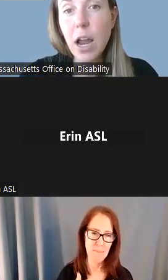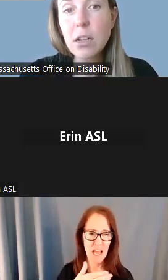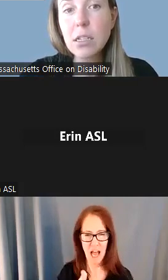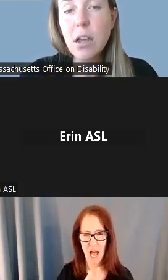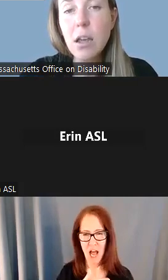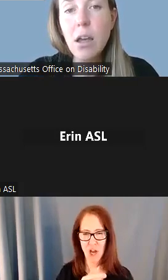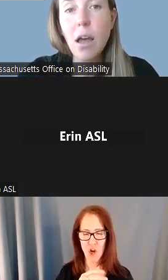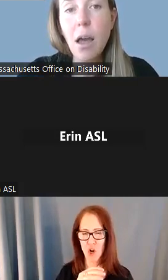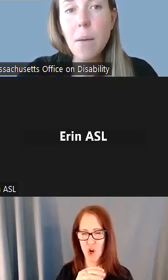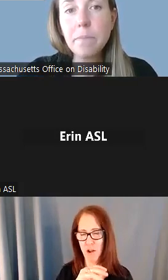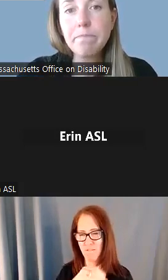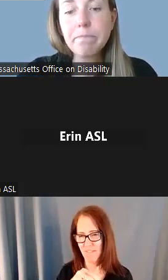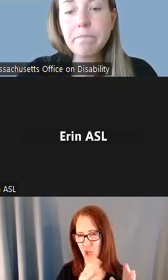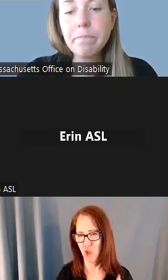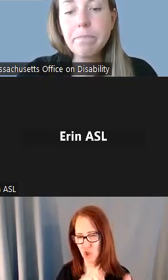statewide contracts.